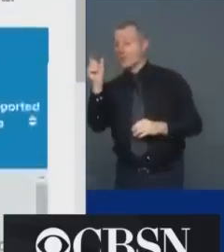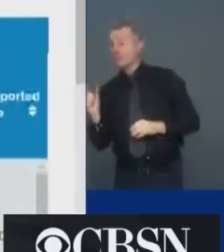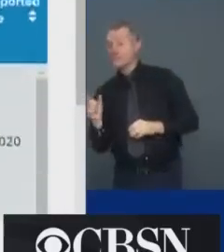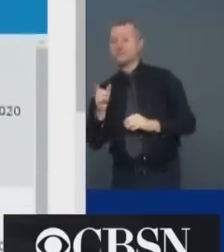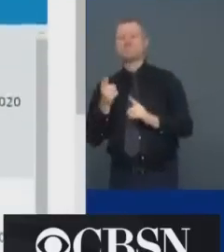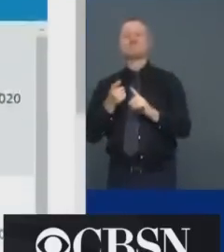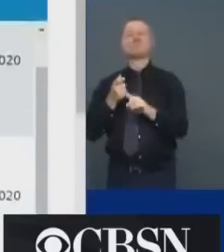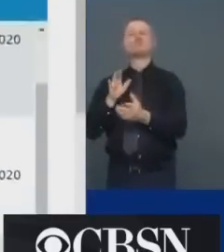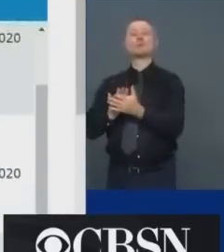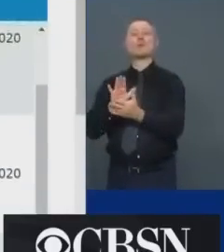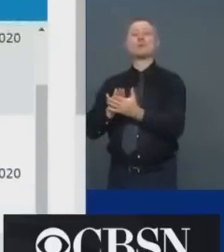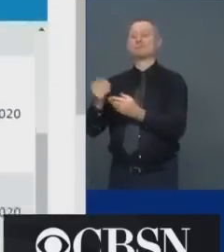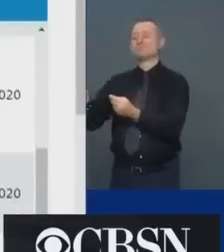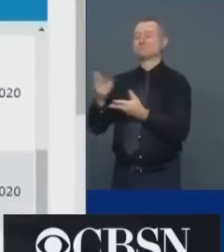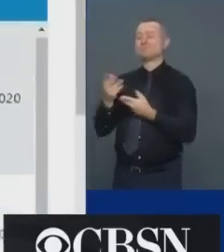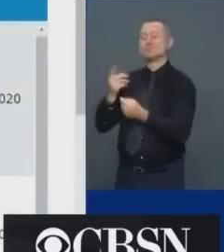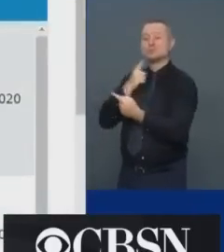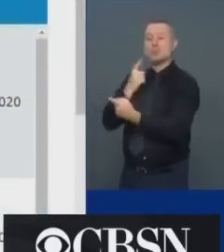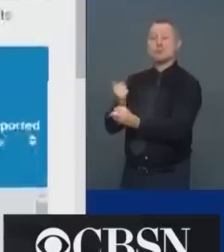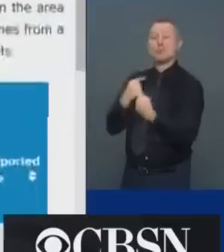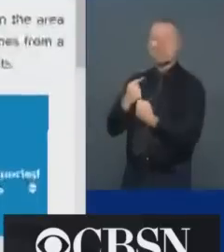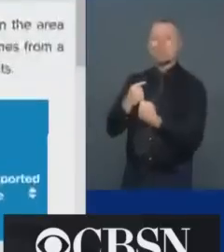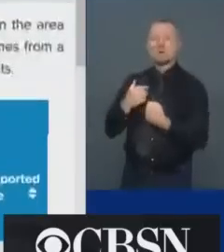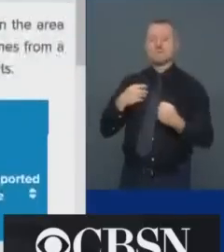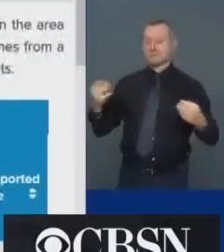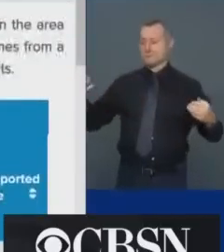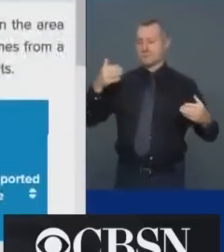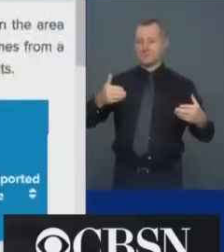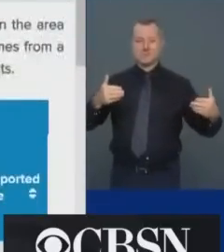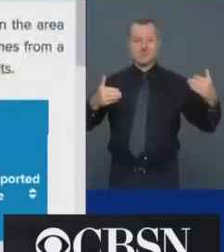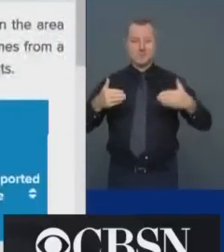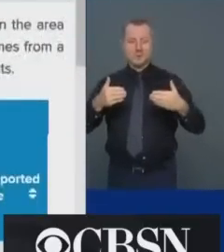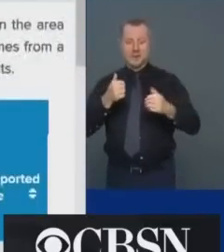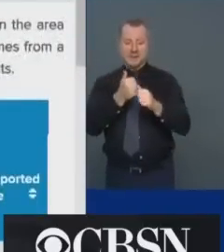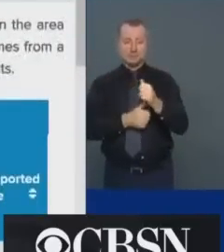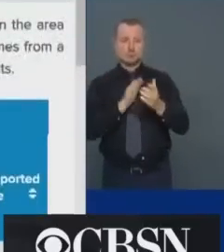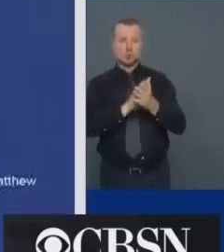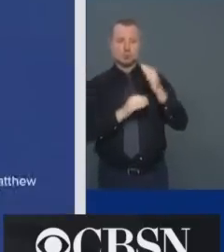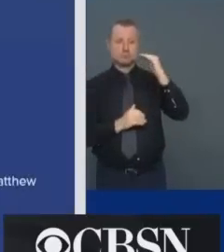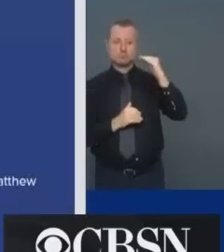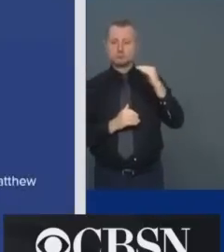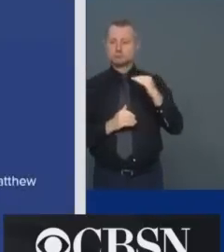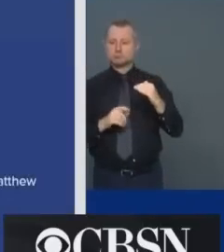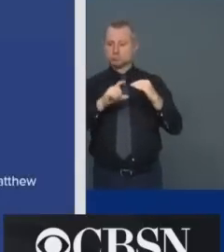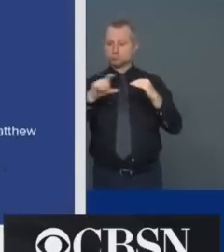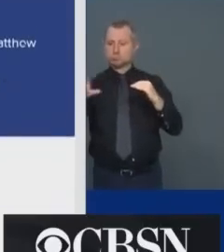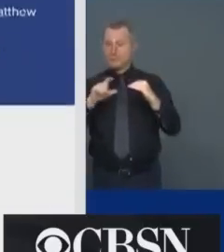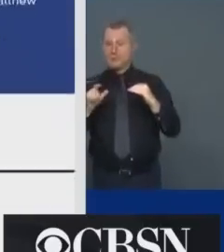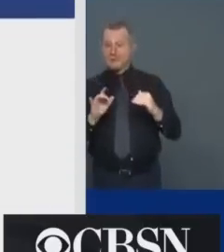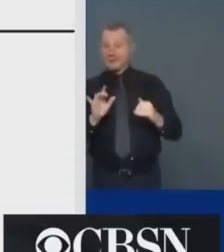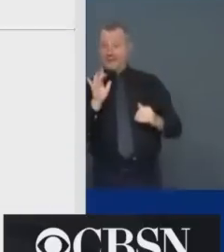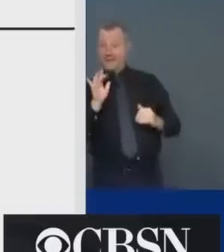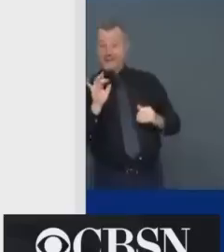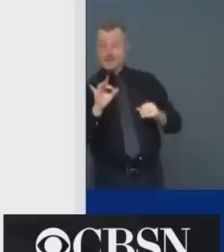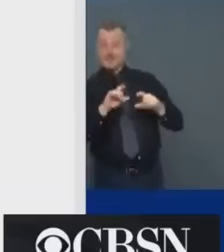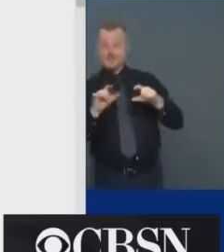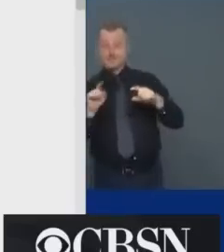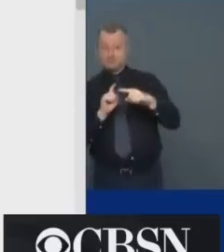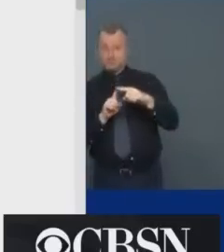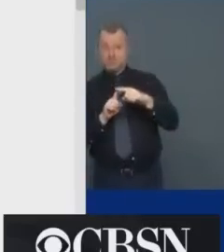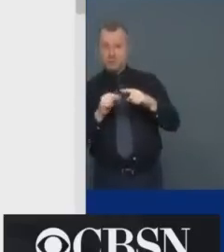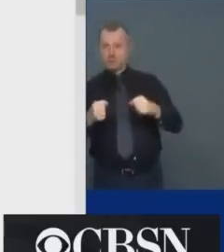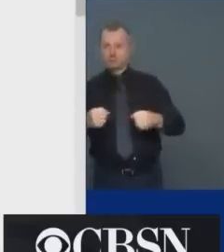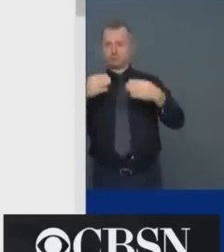reported. And you can scroll down to see on a school by school level. And let's say we click on the school district. Here you can